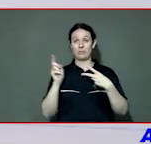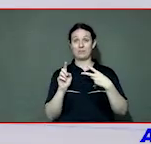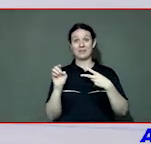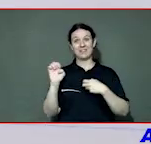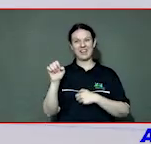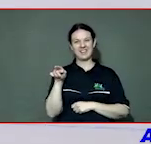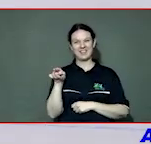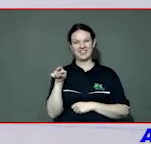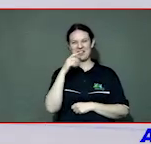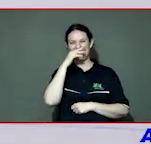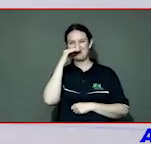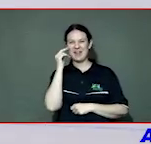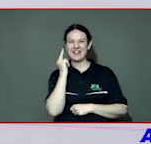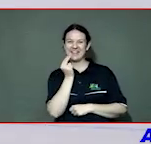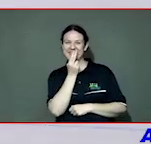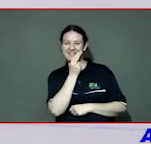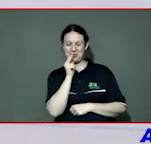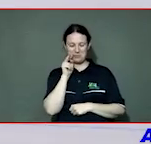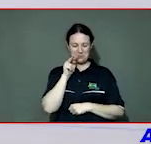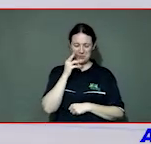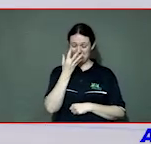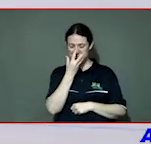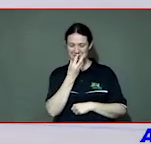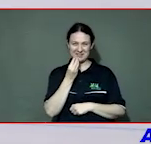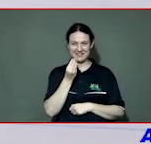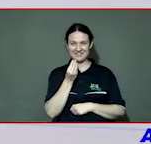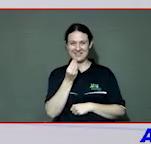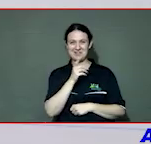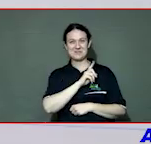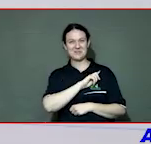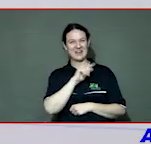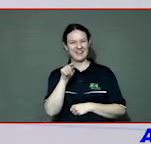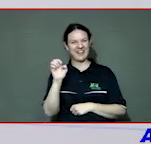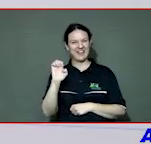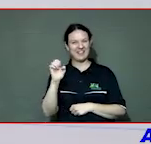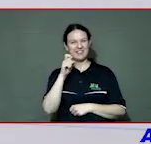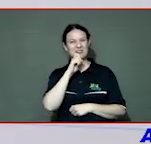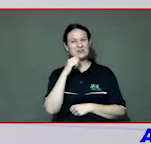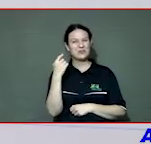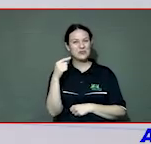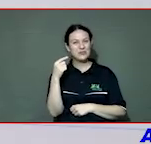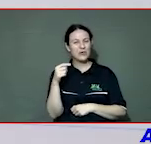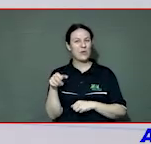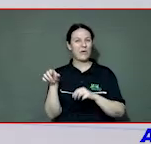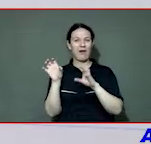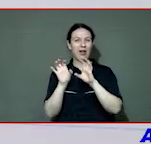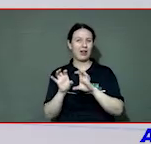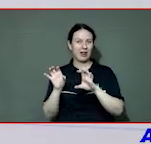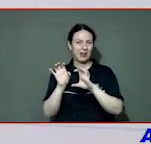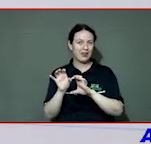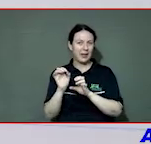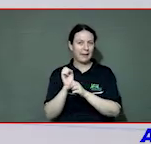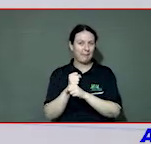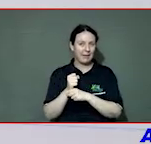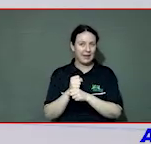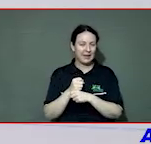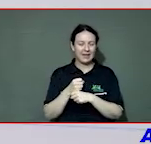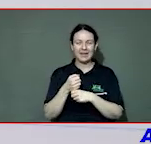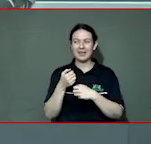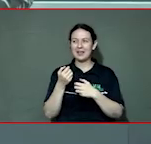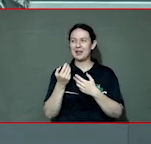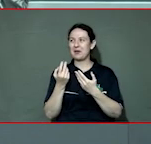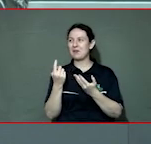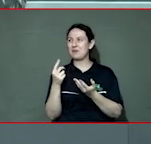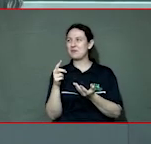esters smell nice, they look nice, because you use esters for colorants, you use them